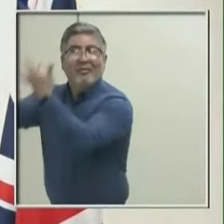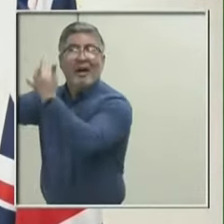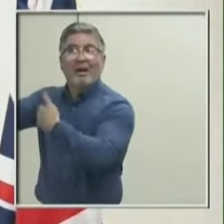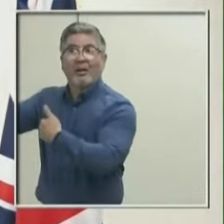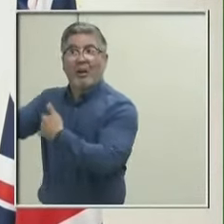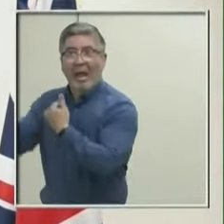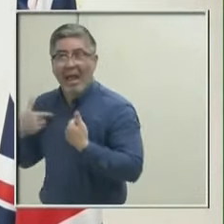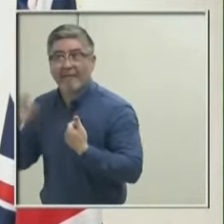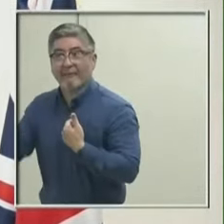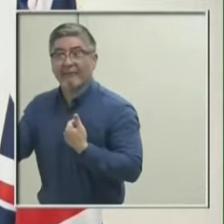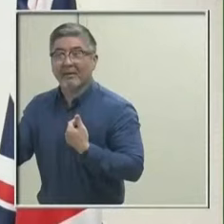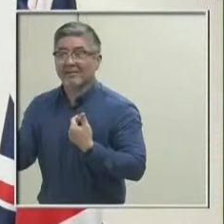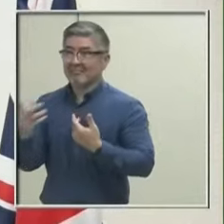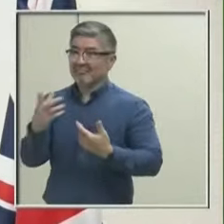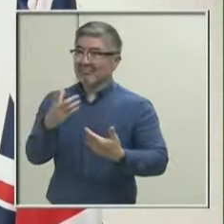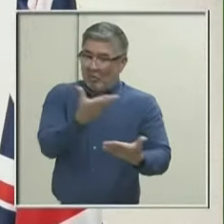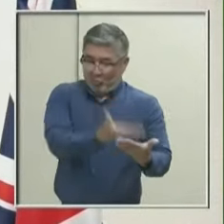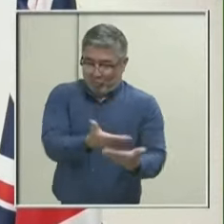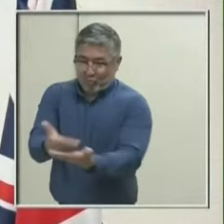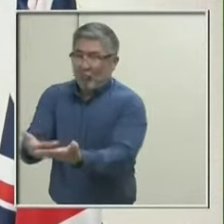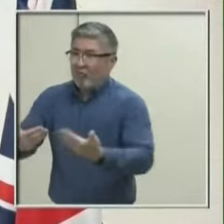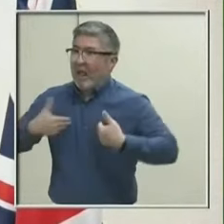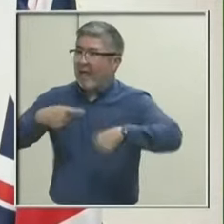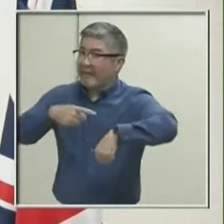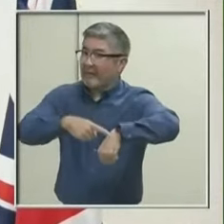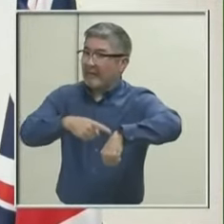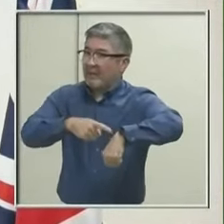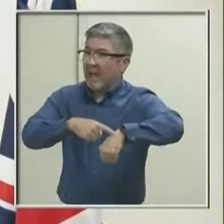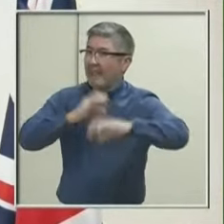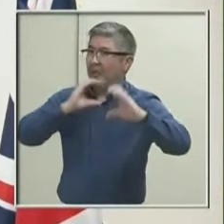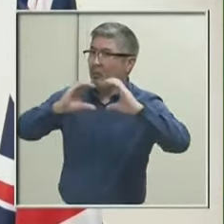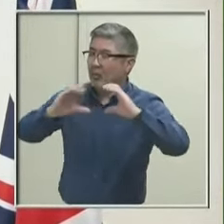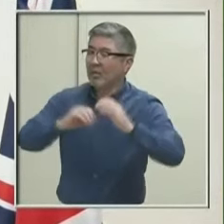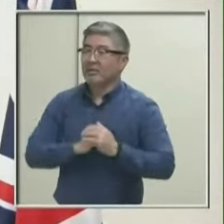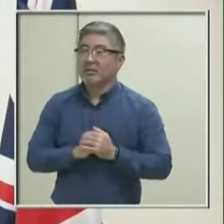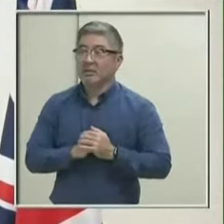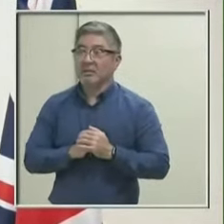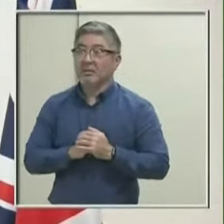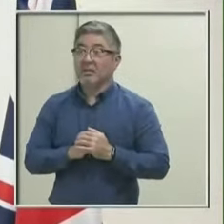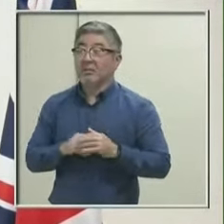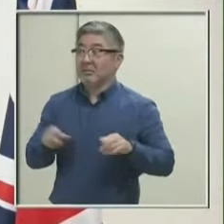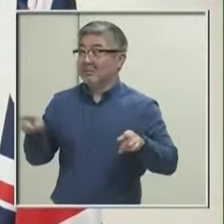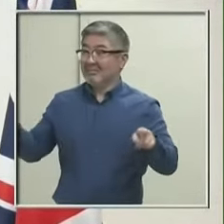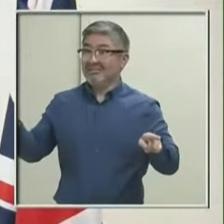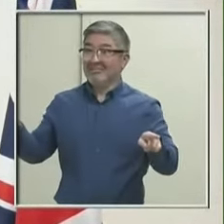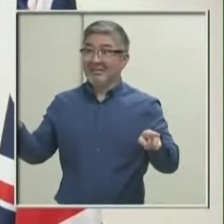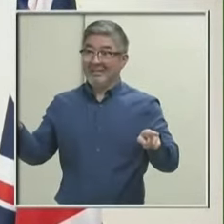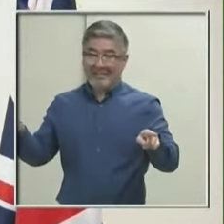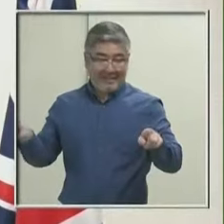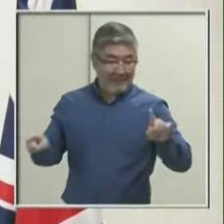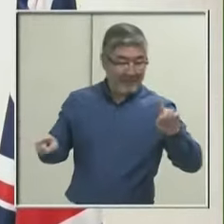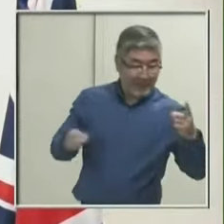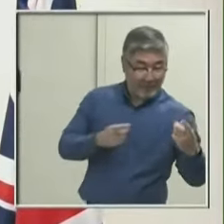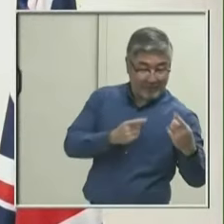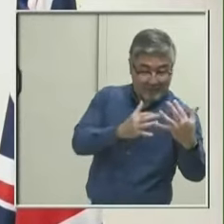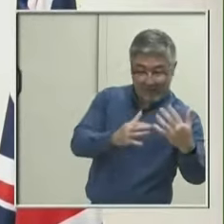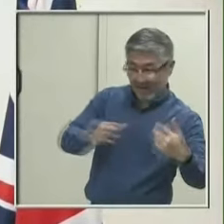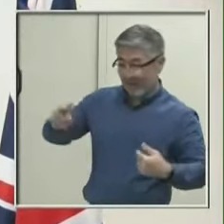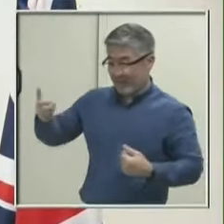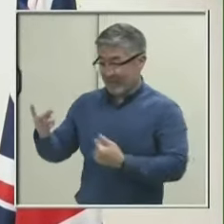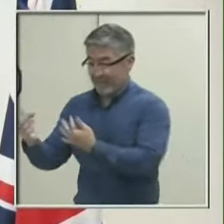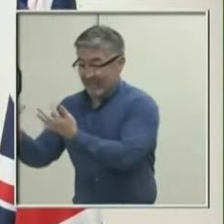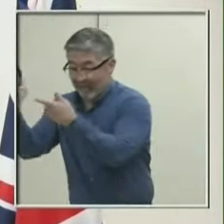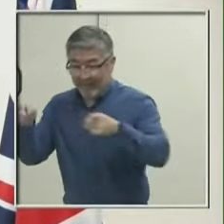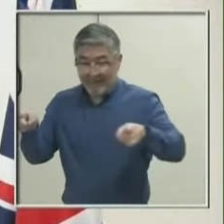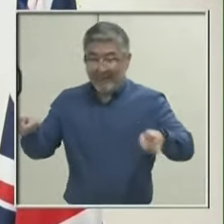those timestamps. As far as what caused or what happened between the two, that is for the